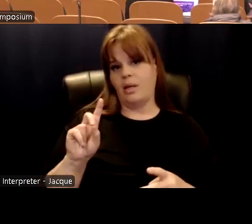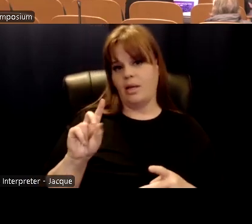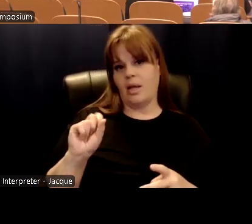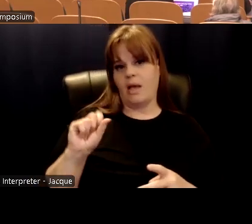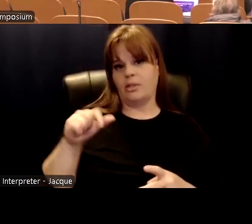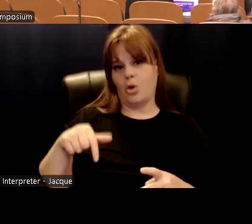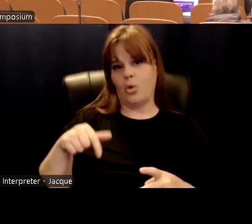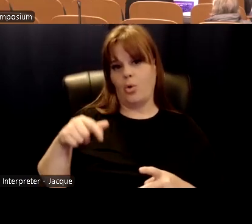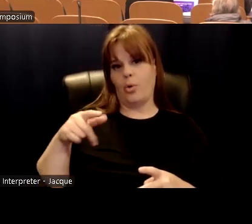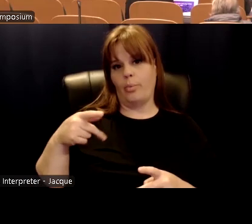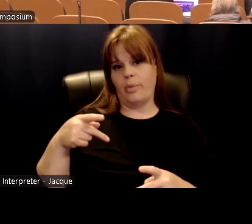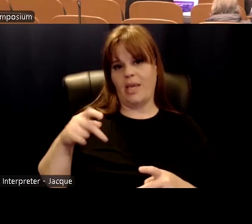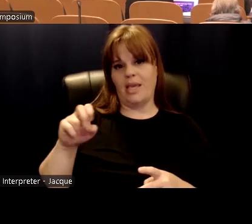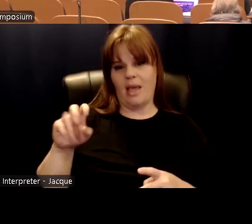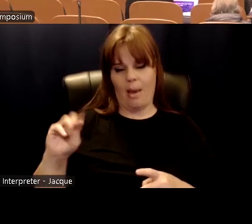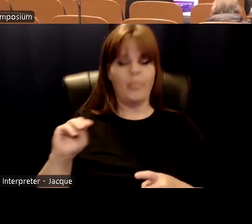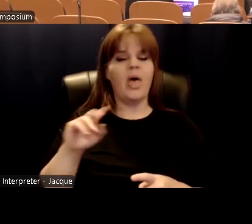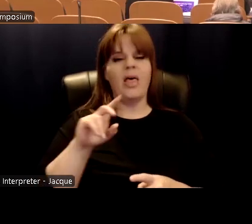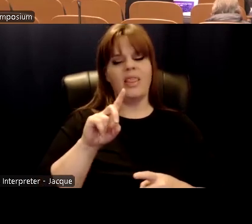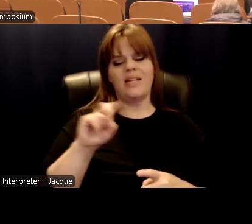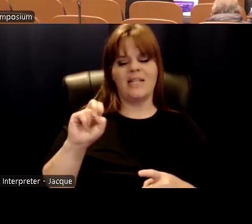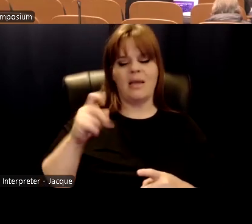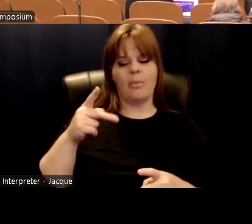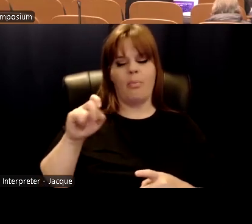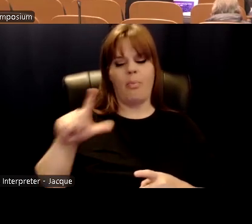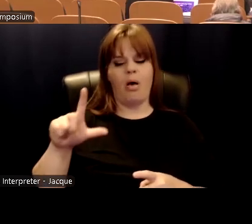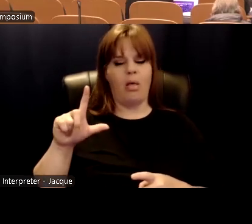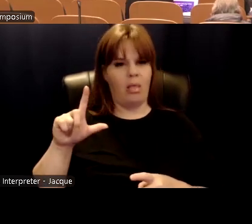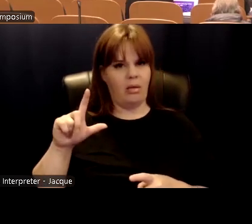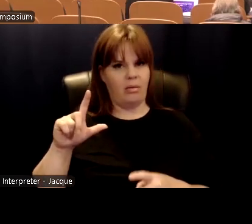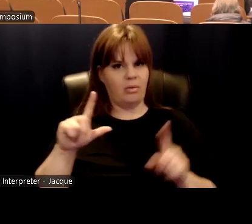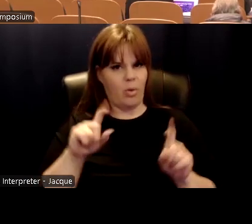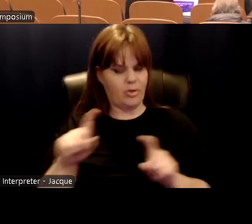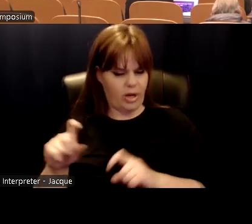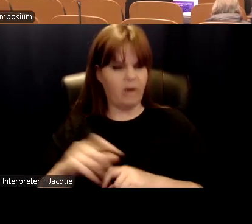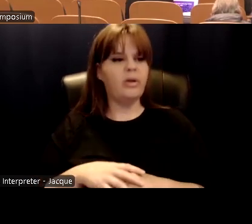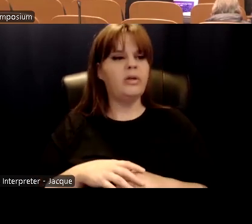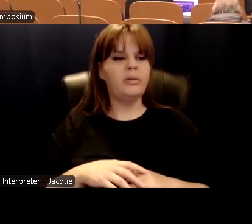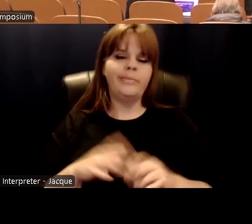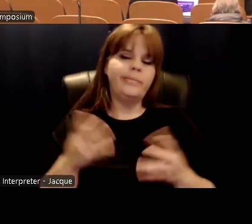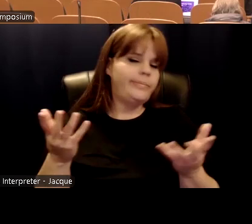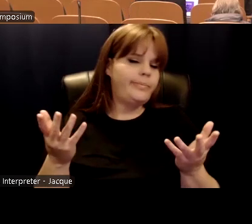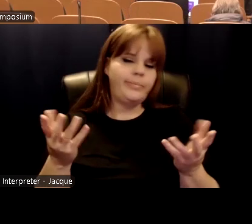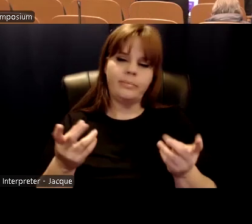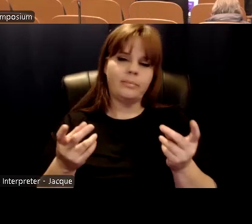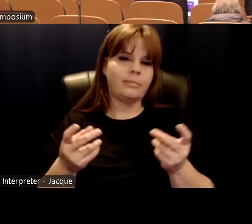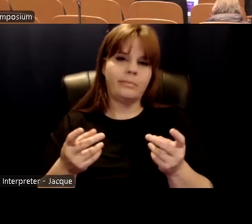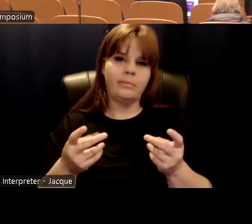DSQ-PEM, the DePaul Symptom Questionnaire for post-exertional malaise. And that's just a quick